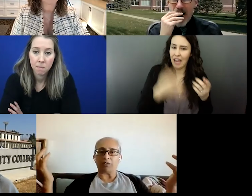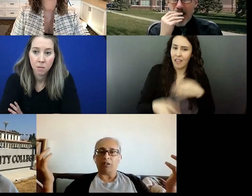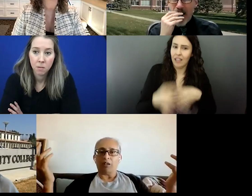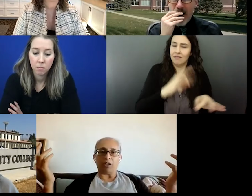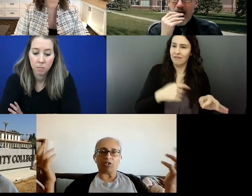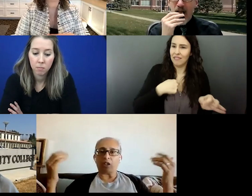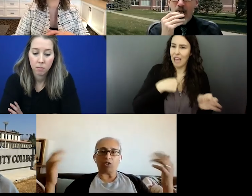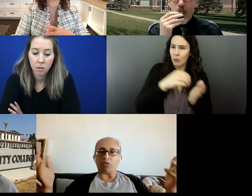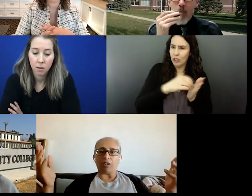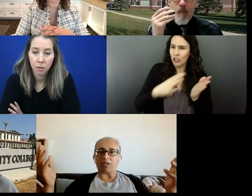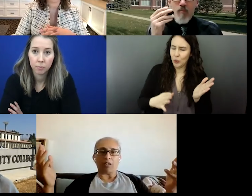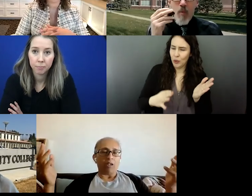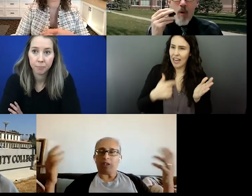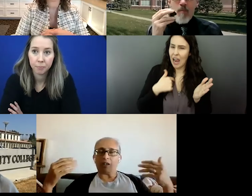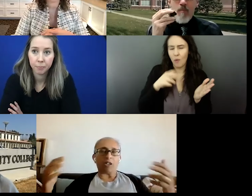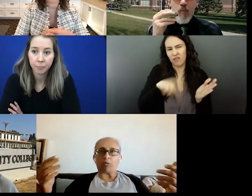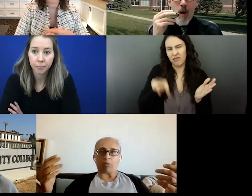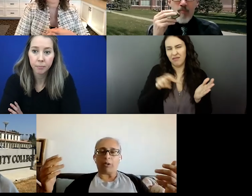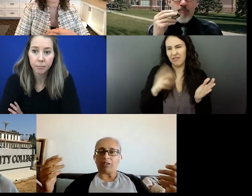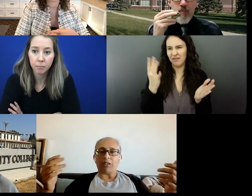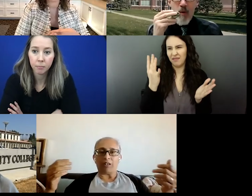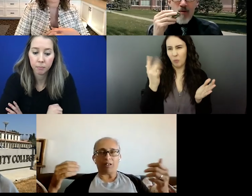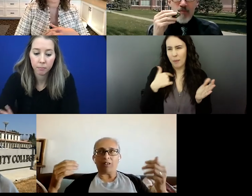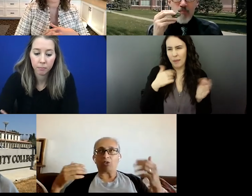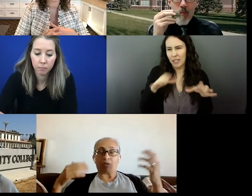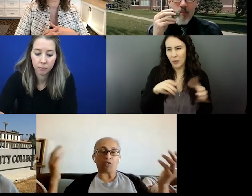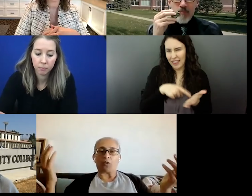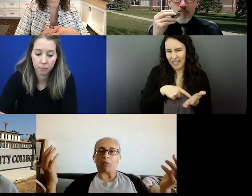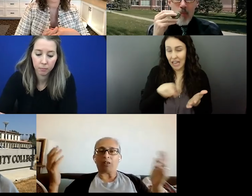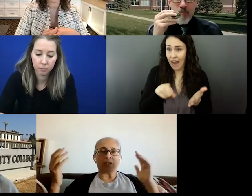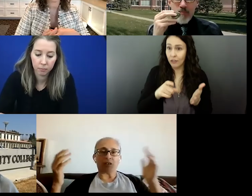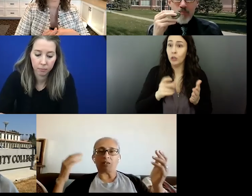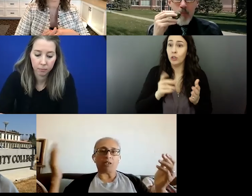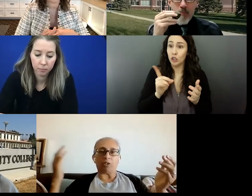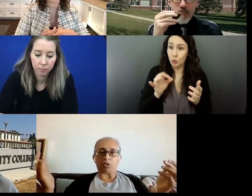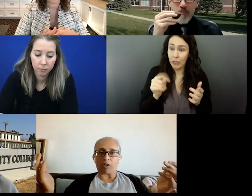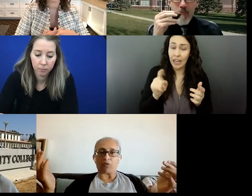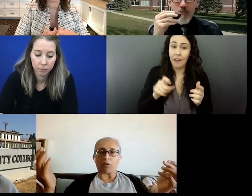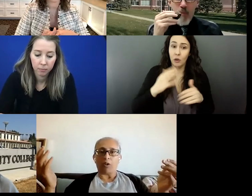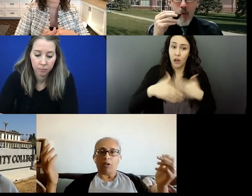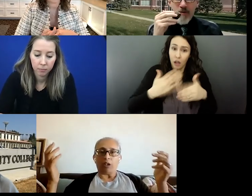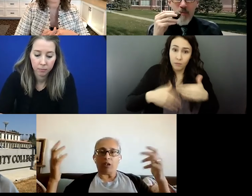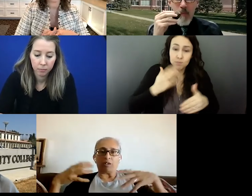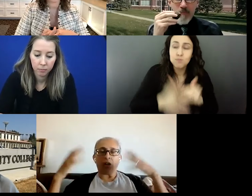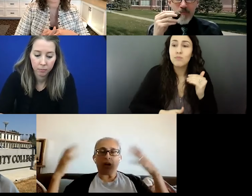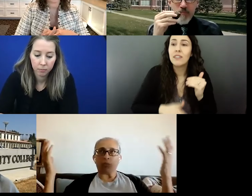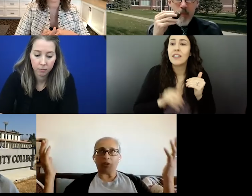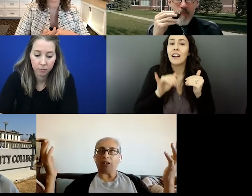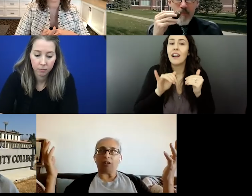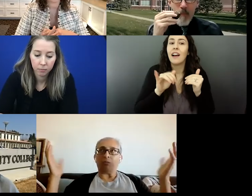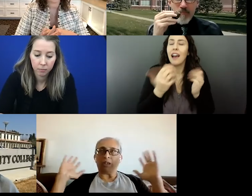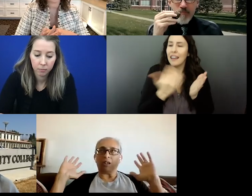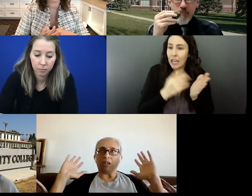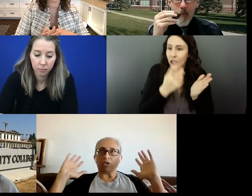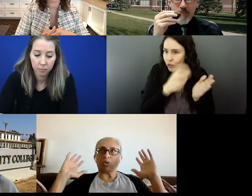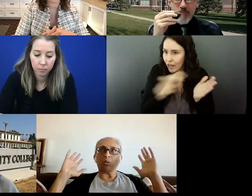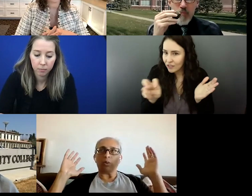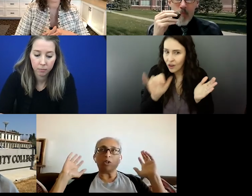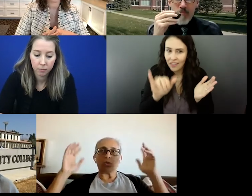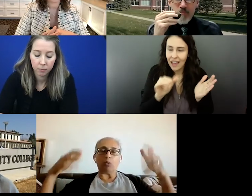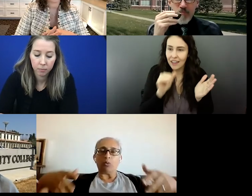doing this. I just got to do this. I got to get through it. And again, transfer, right? That doesn't lead to transfer. It's not bringing